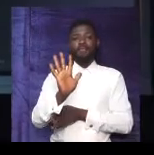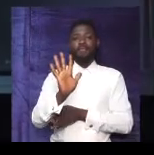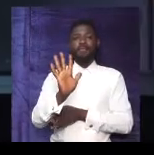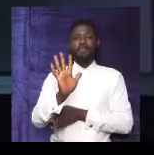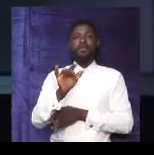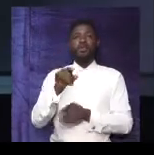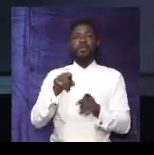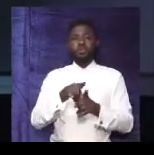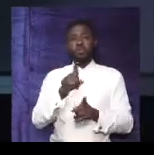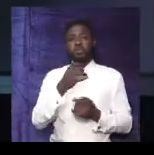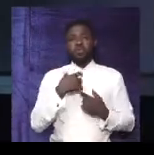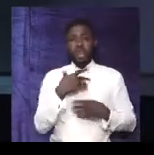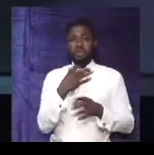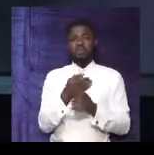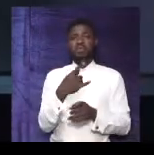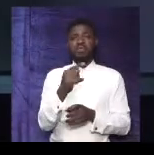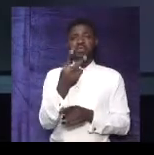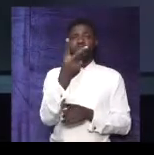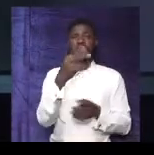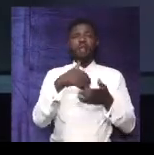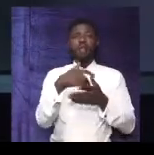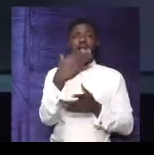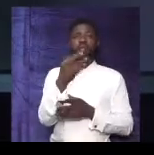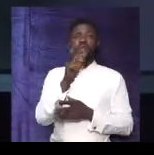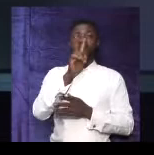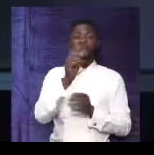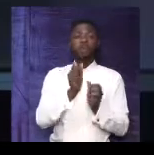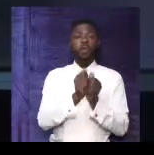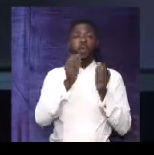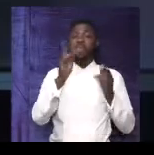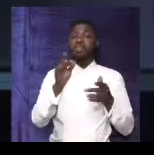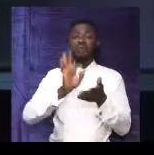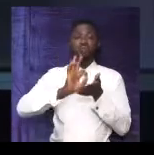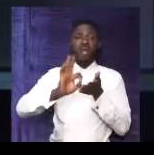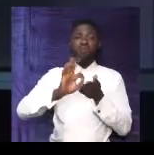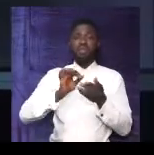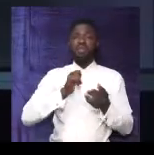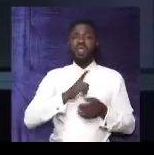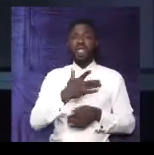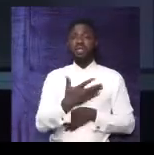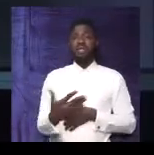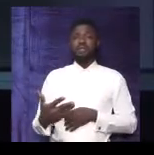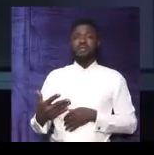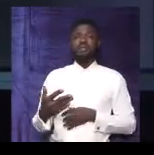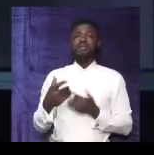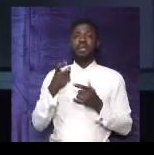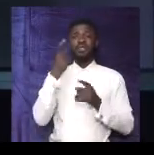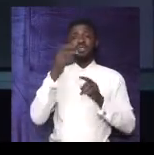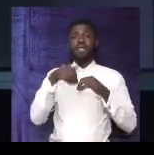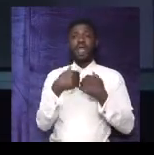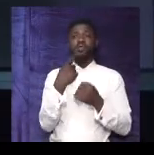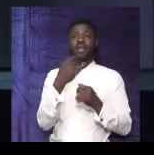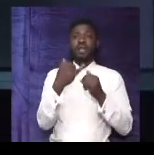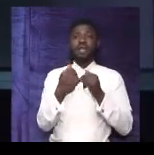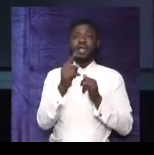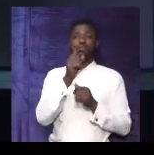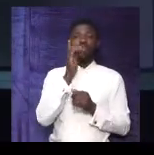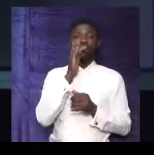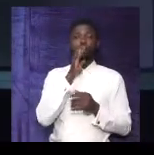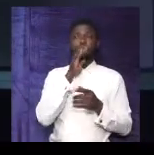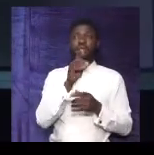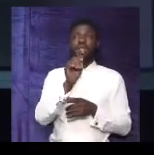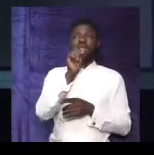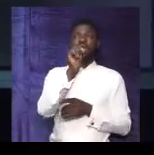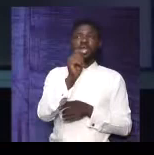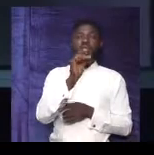25. So you've gotten those two already. You've gotten 2 out of 3 without even calculating anything. So let's see how the last one is going to be